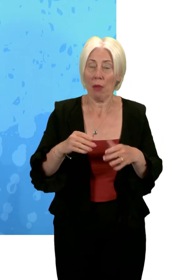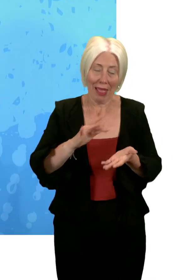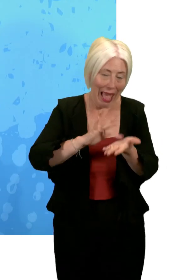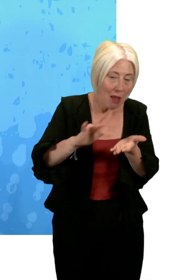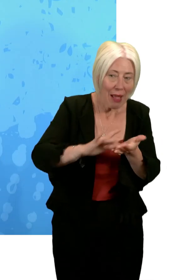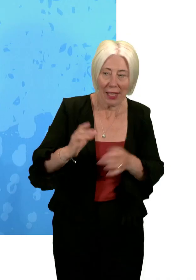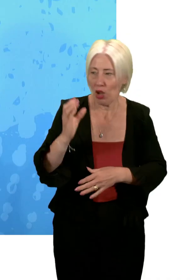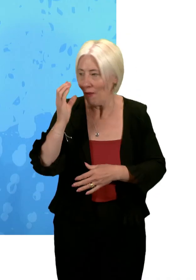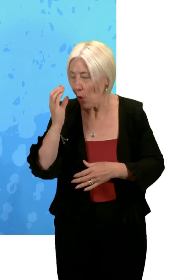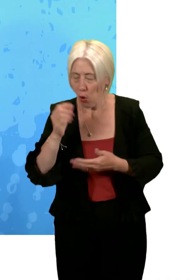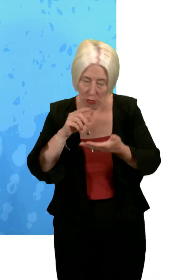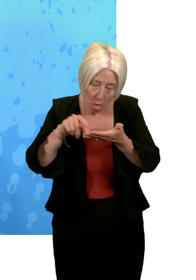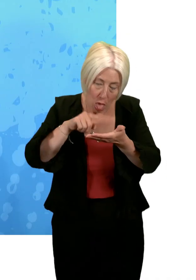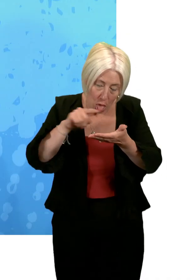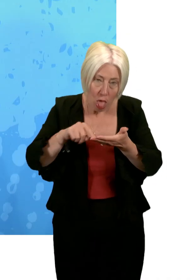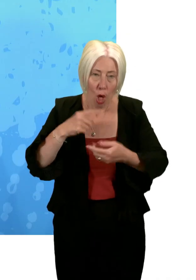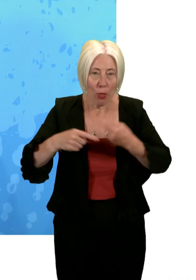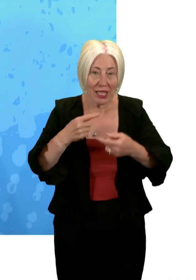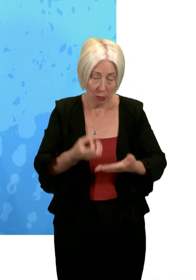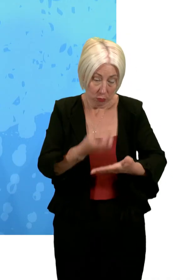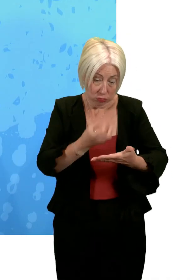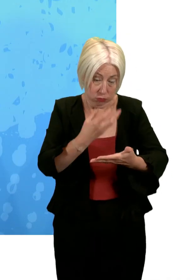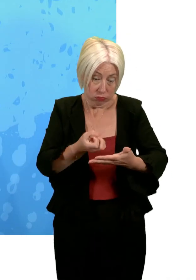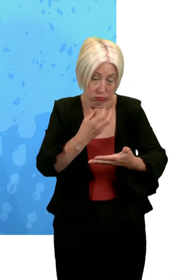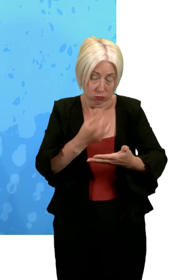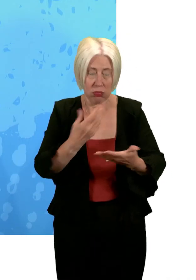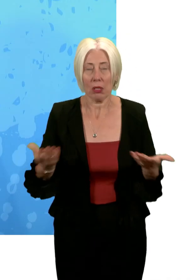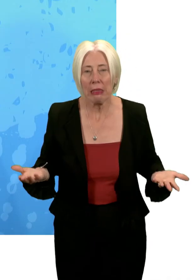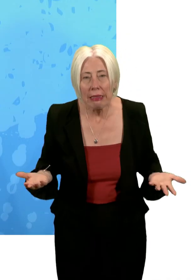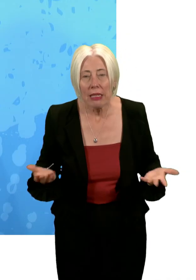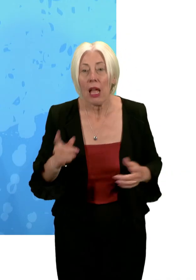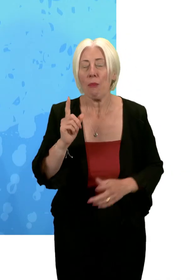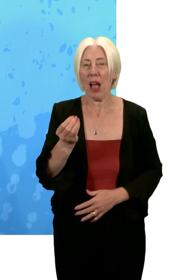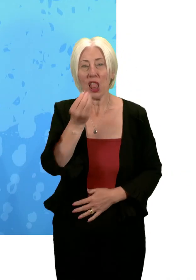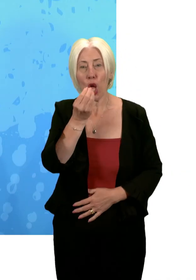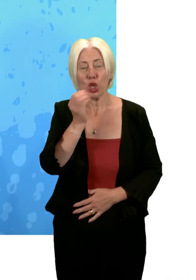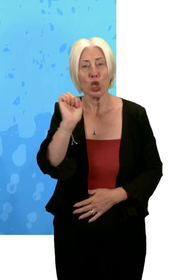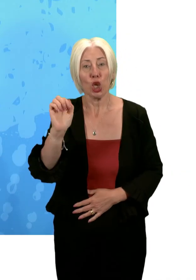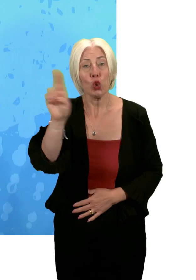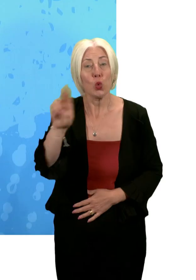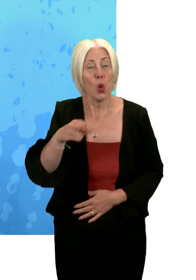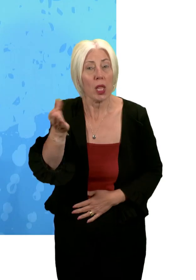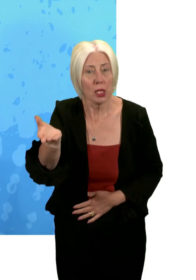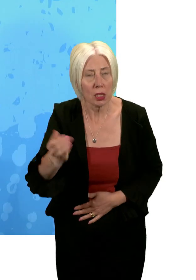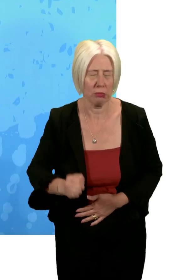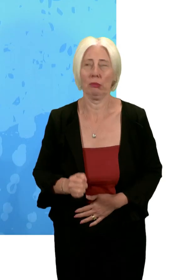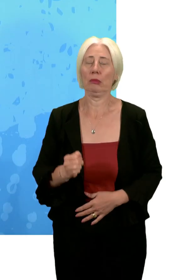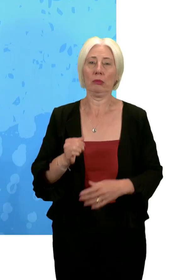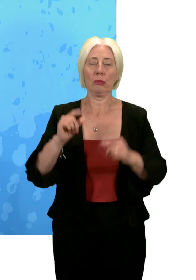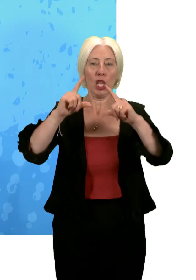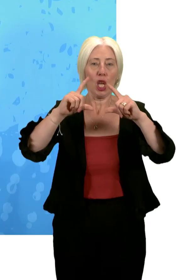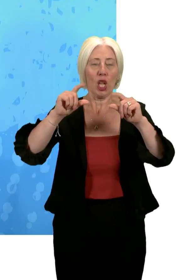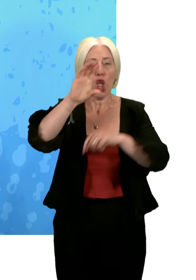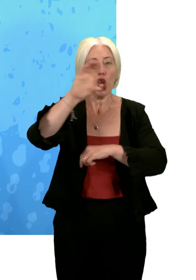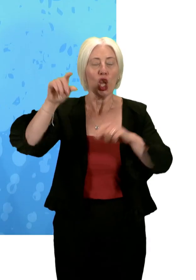is a constant bombardment. But the thing that always puzzles me is lunchtimes around schools, when you've got chip shops that